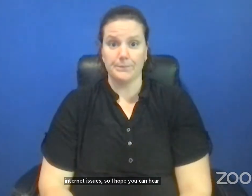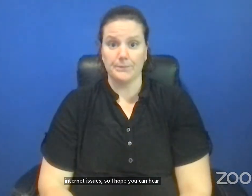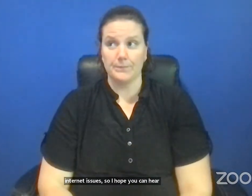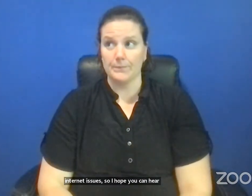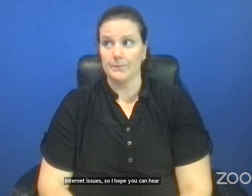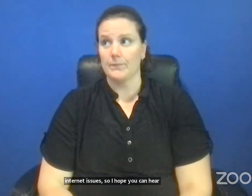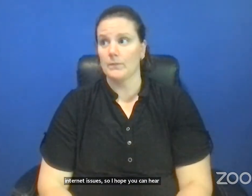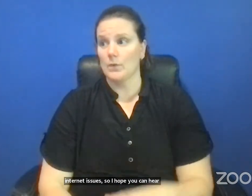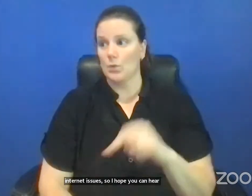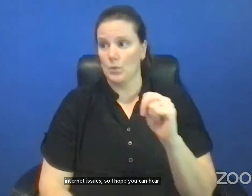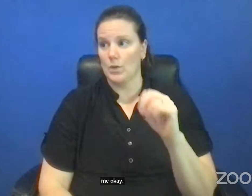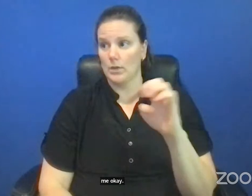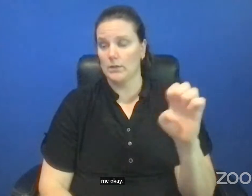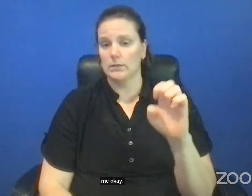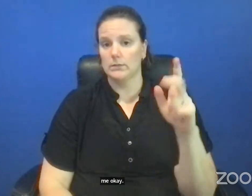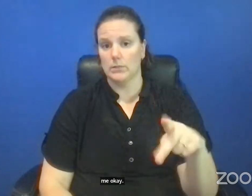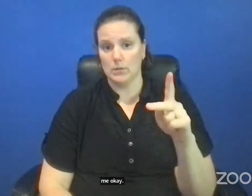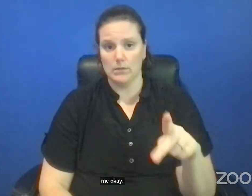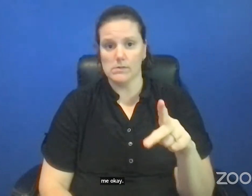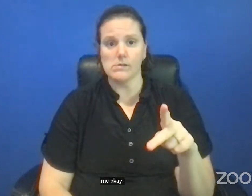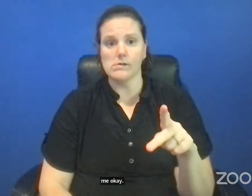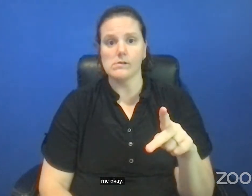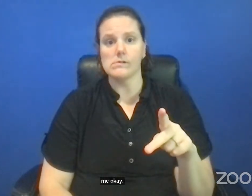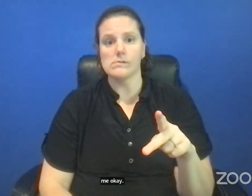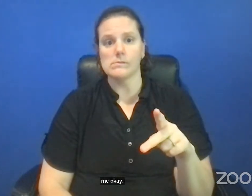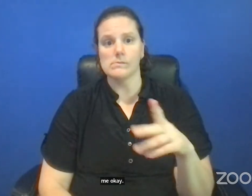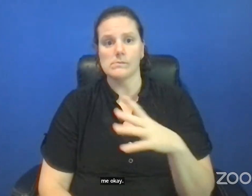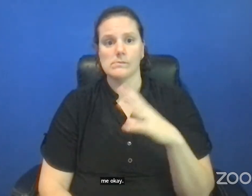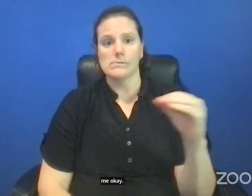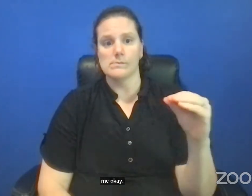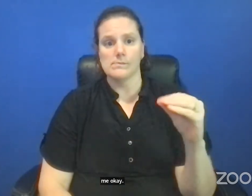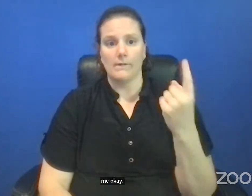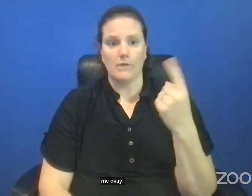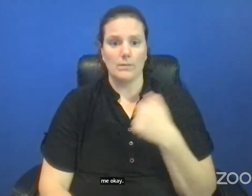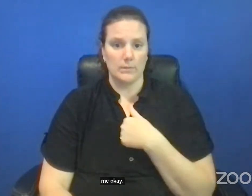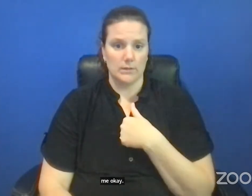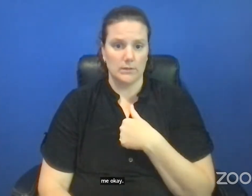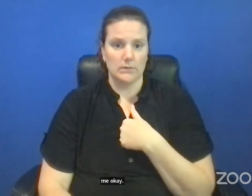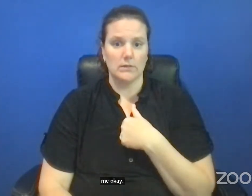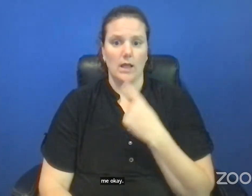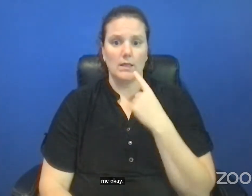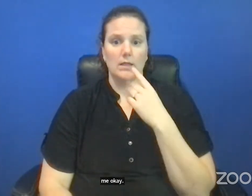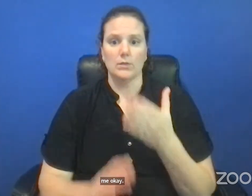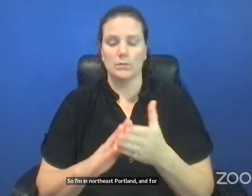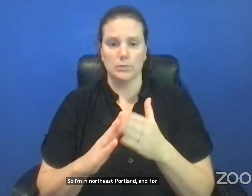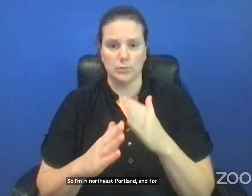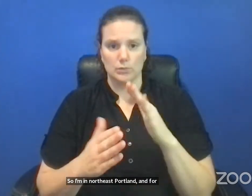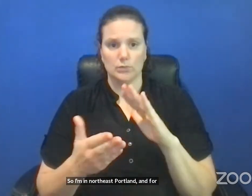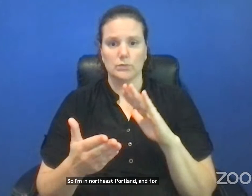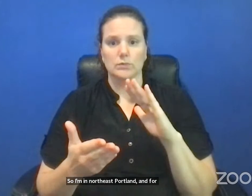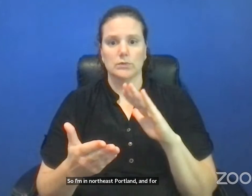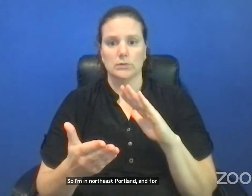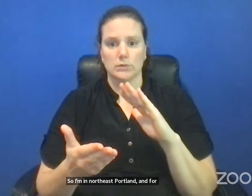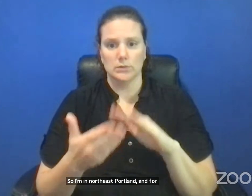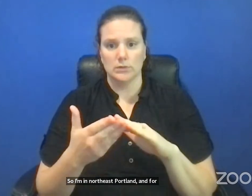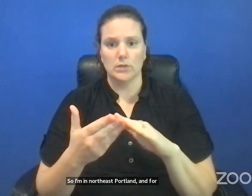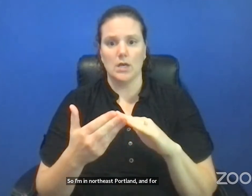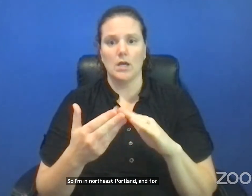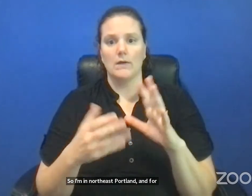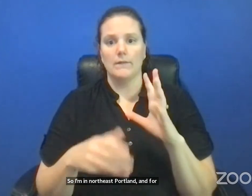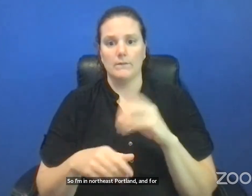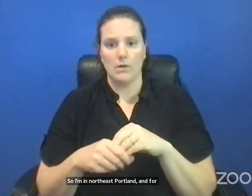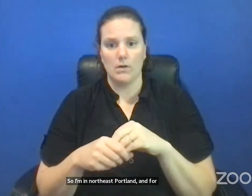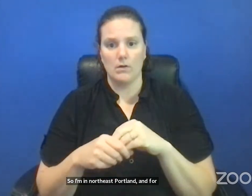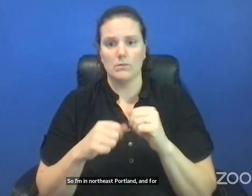in Northeast Portland. And for me, I think community has to do